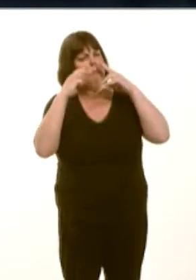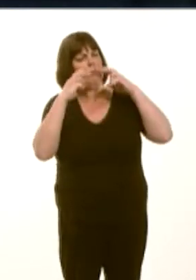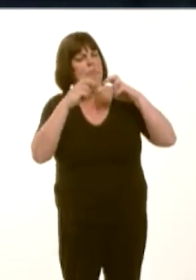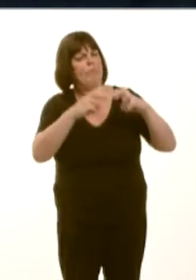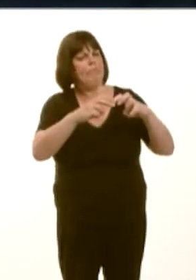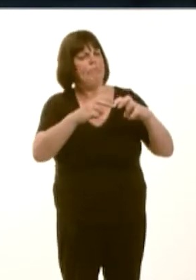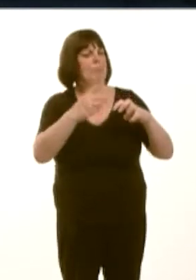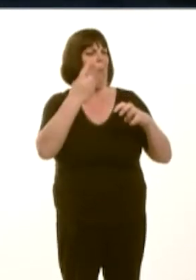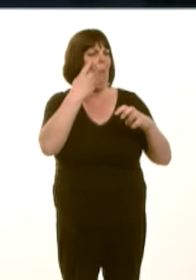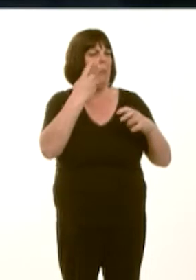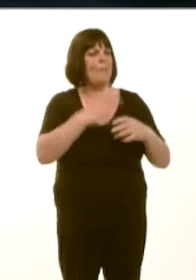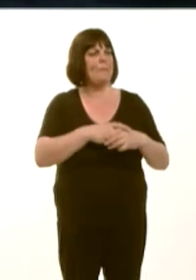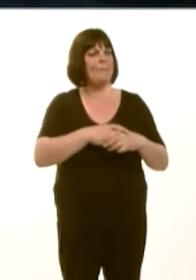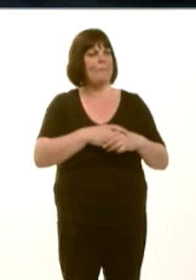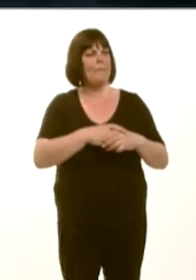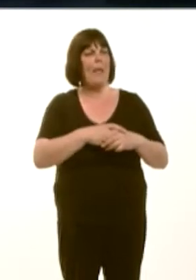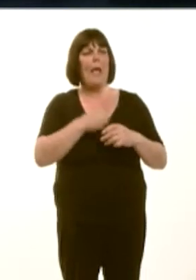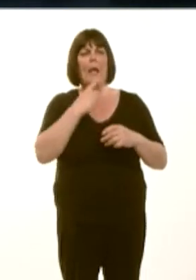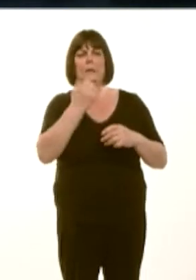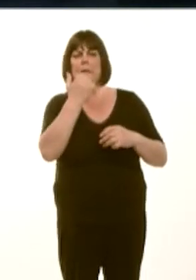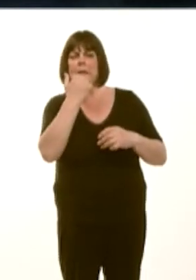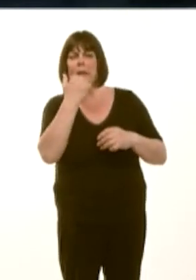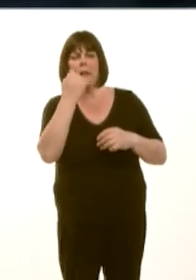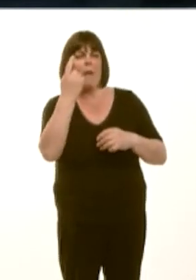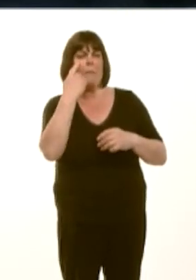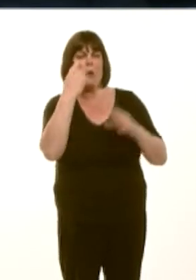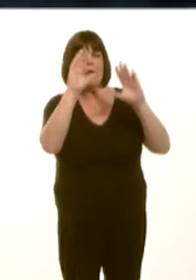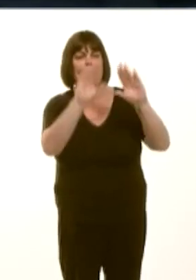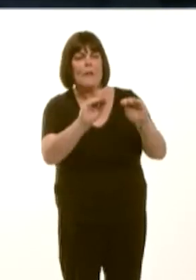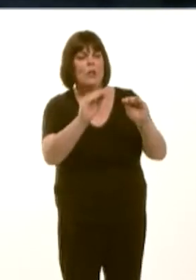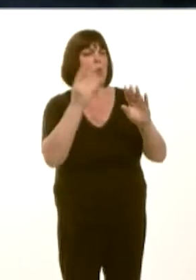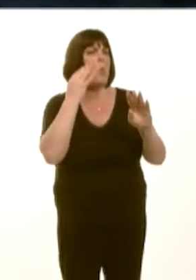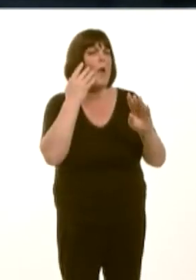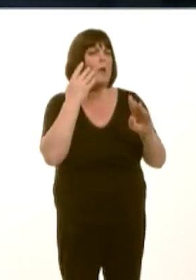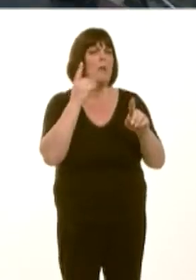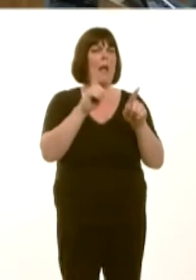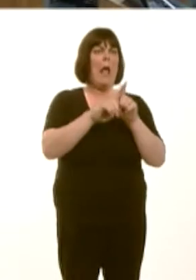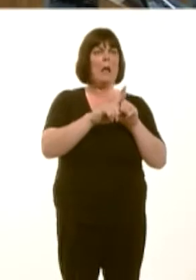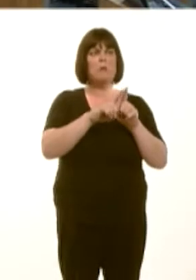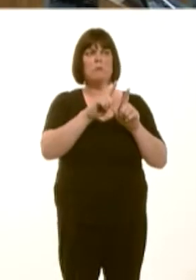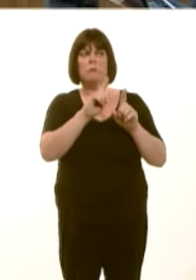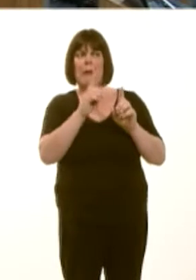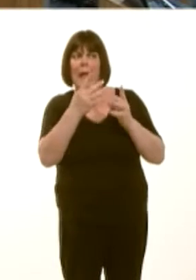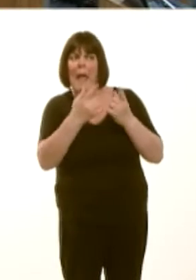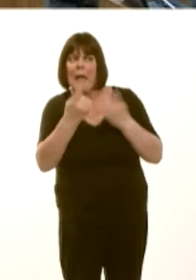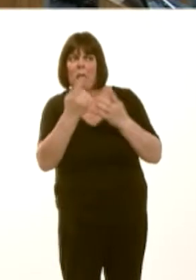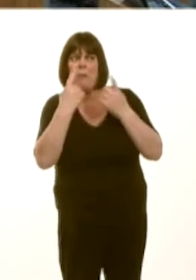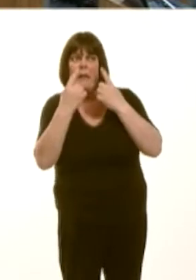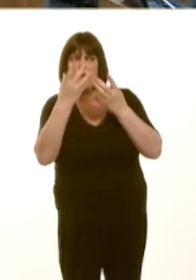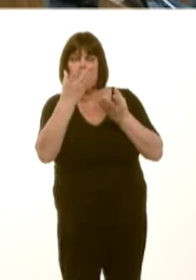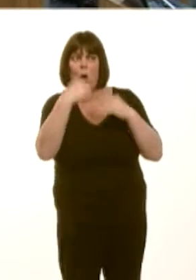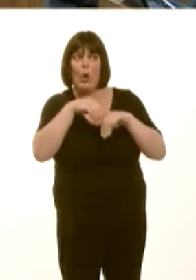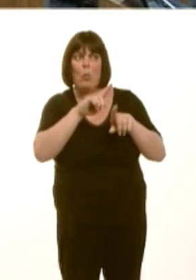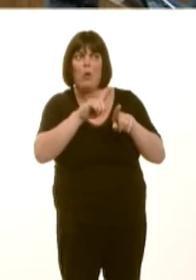its estimated date for completion, and also what are the outcomes and what lessons have been learned, if any? Well, in terms of Towel